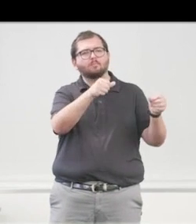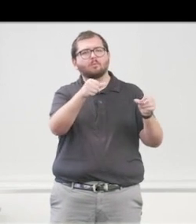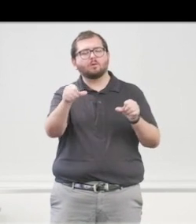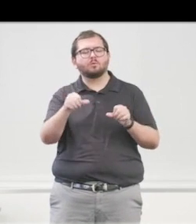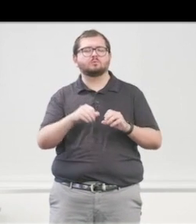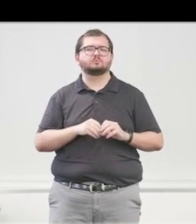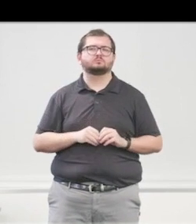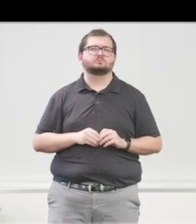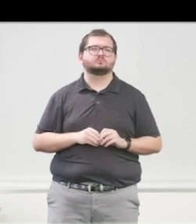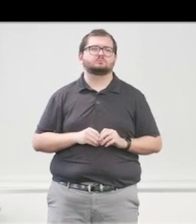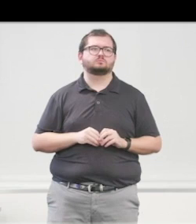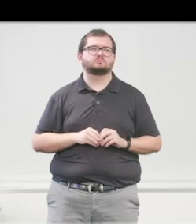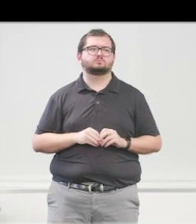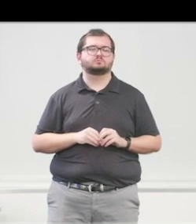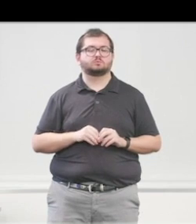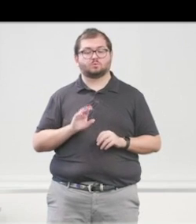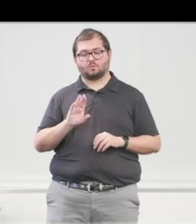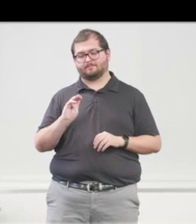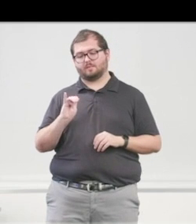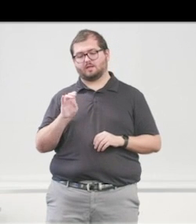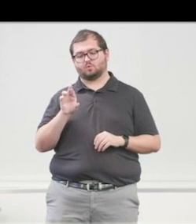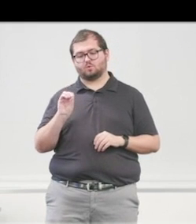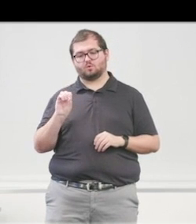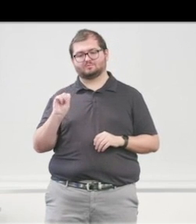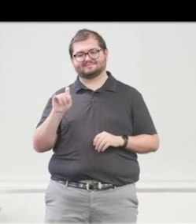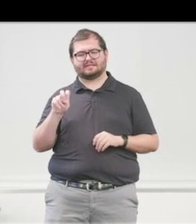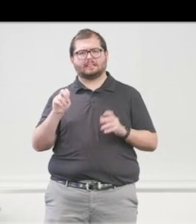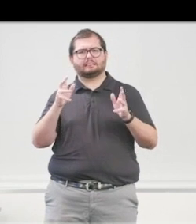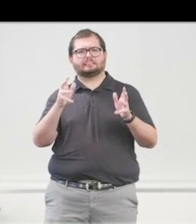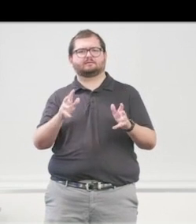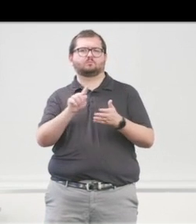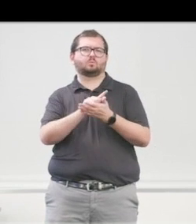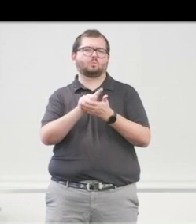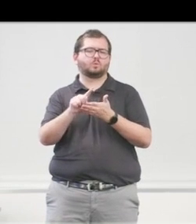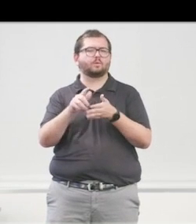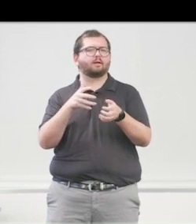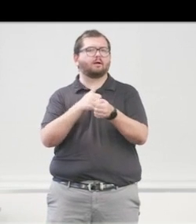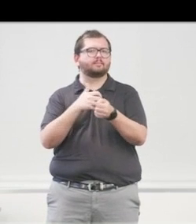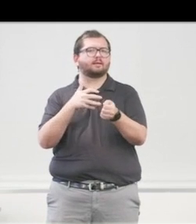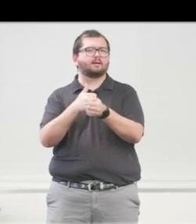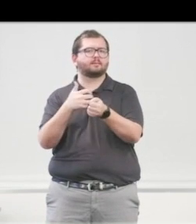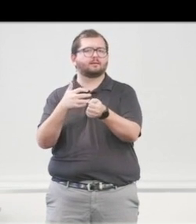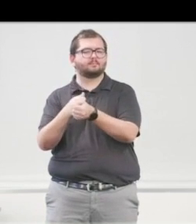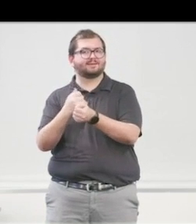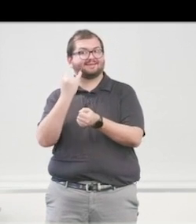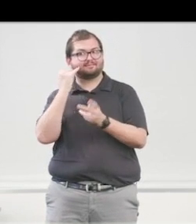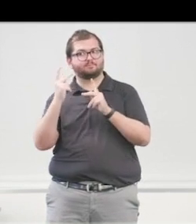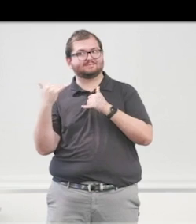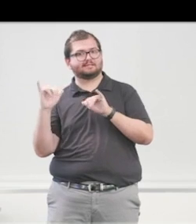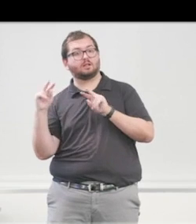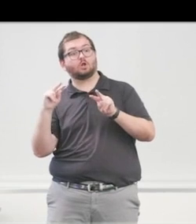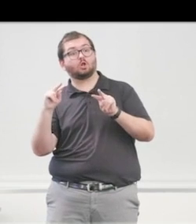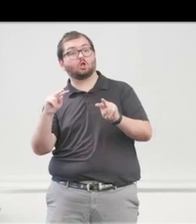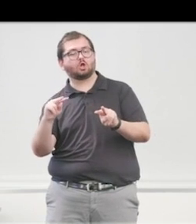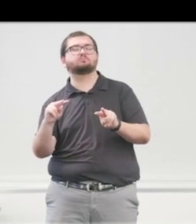keep your microsite up for at least a week or two with updates if people are directed to go to that.